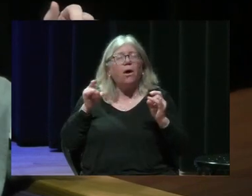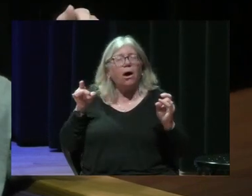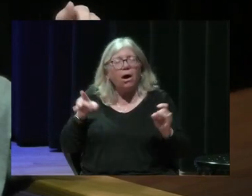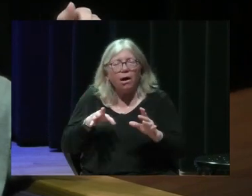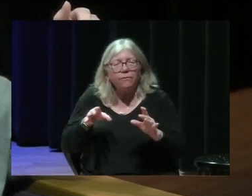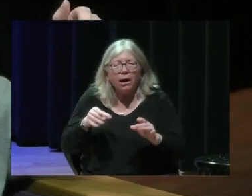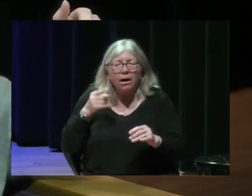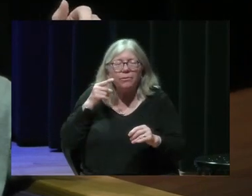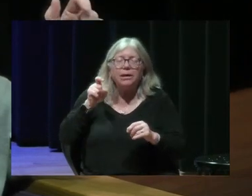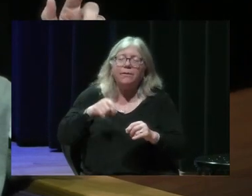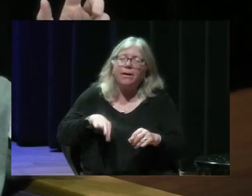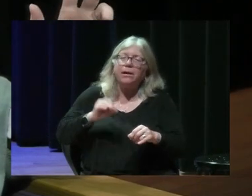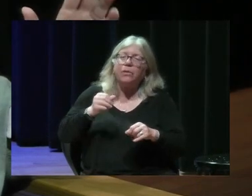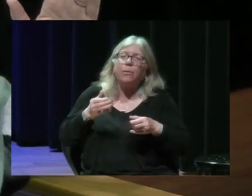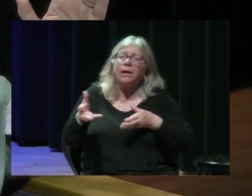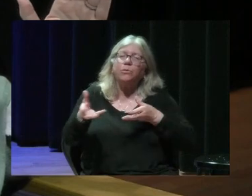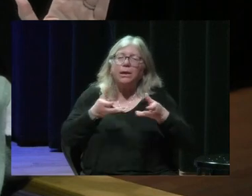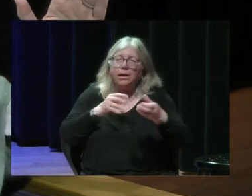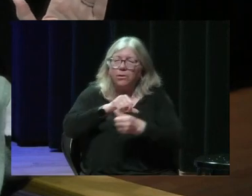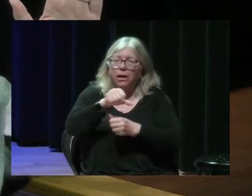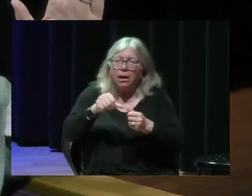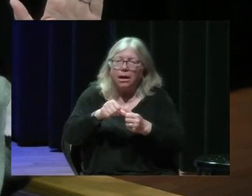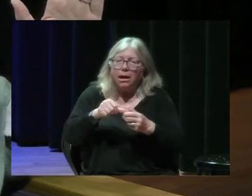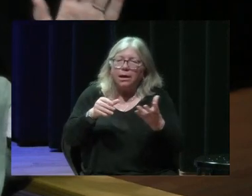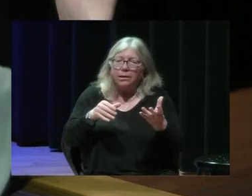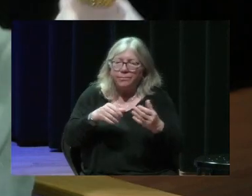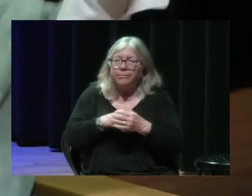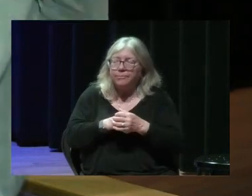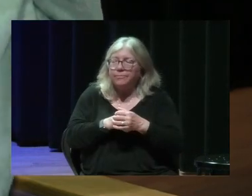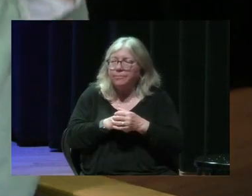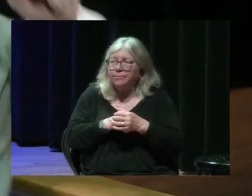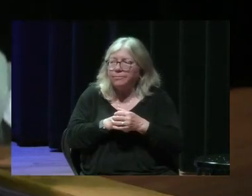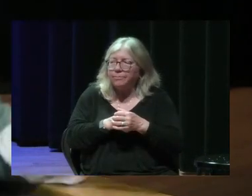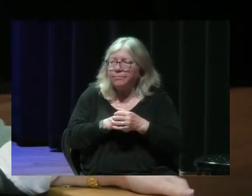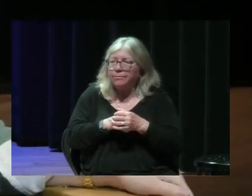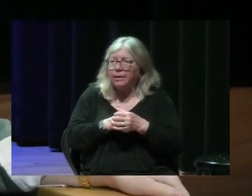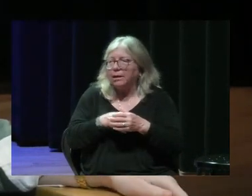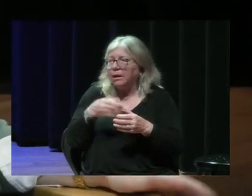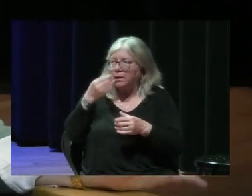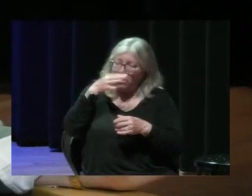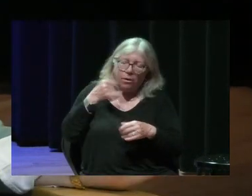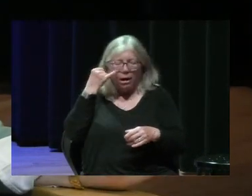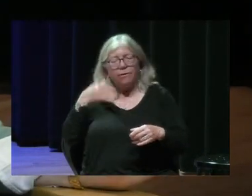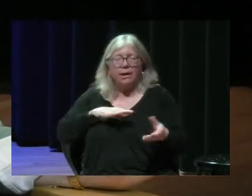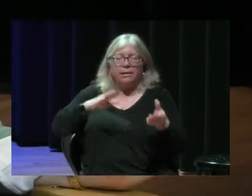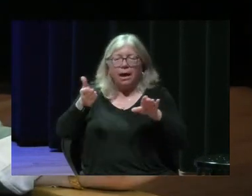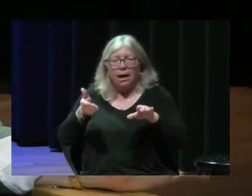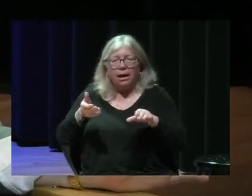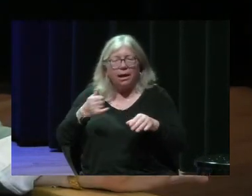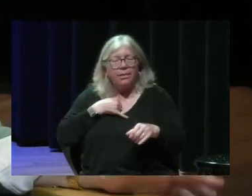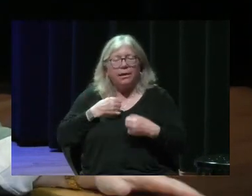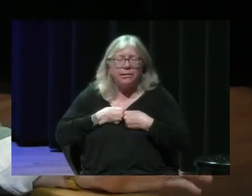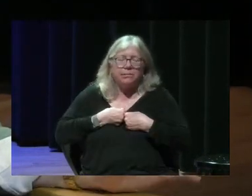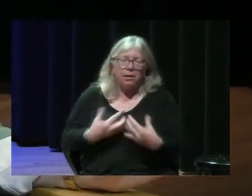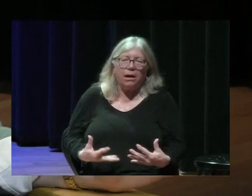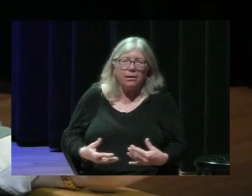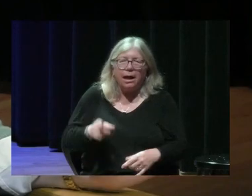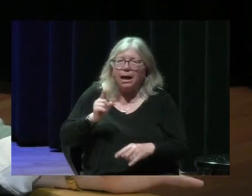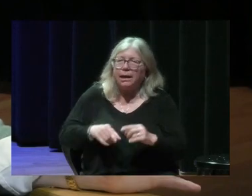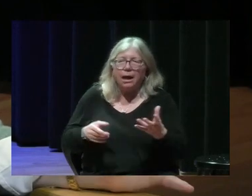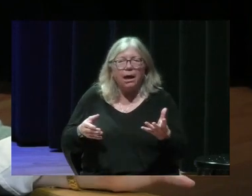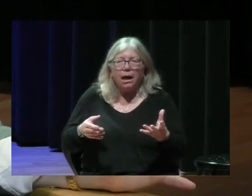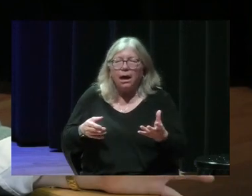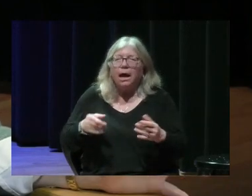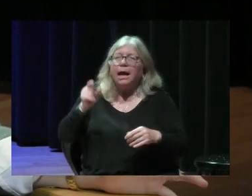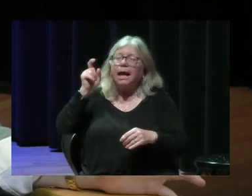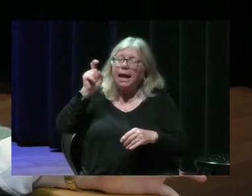another way to engage with each other besides accelerating it to, you don't care if kids die. It's just, it's exhausting. And I can't imagine, I just